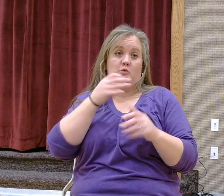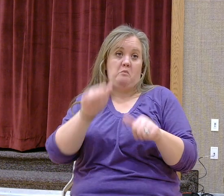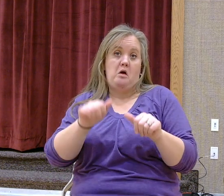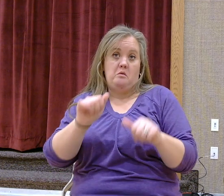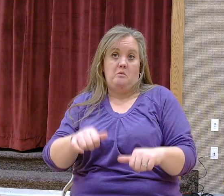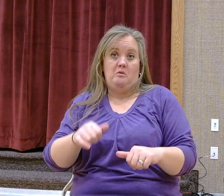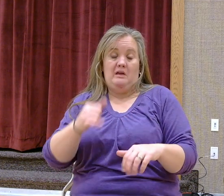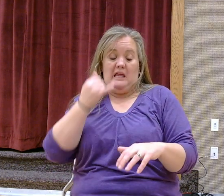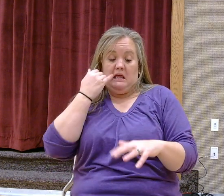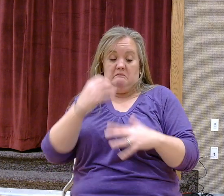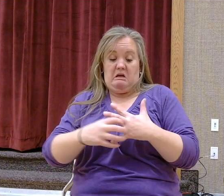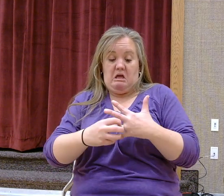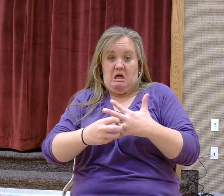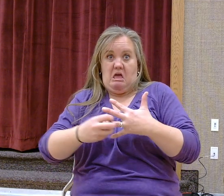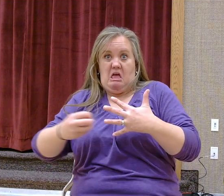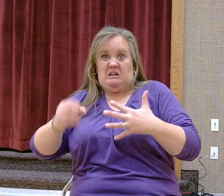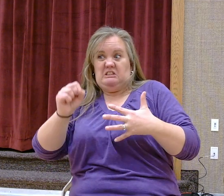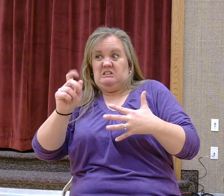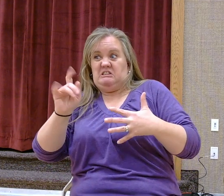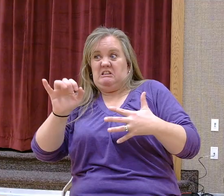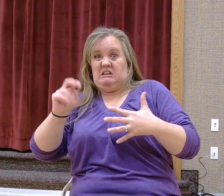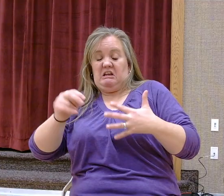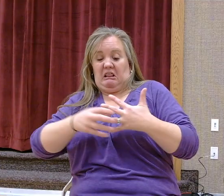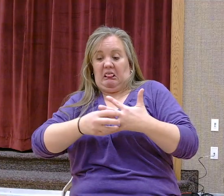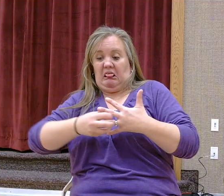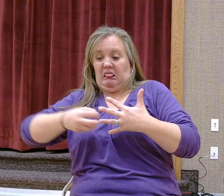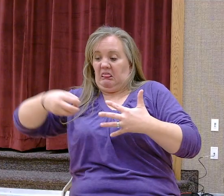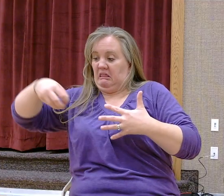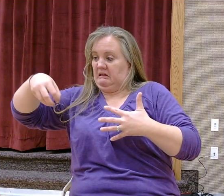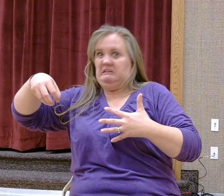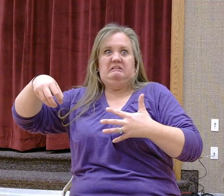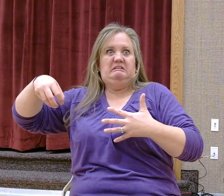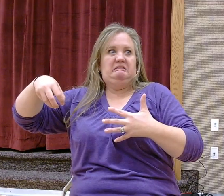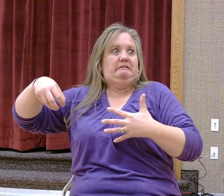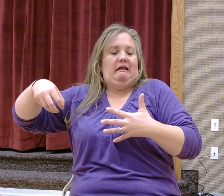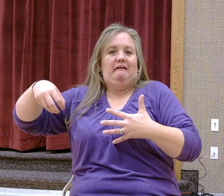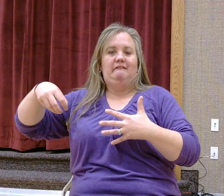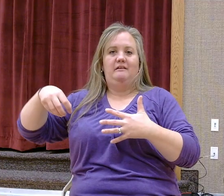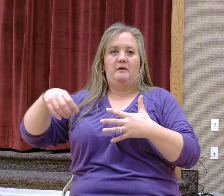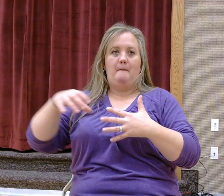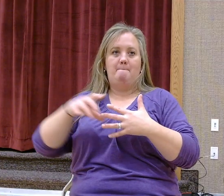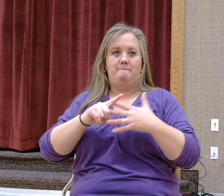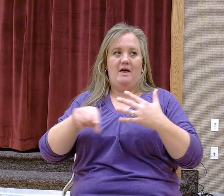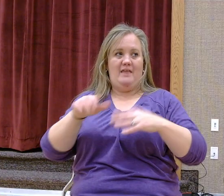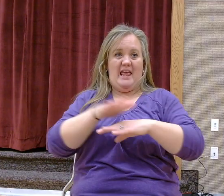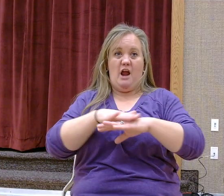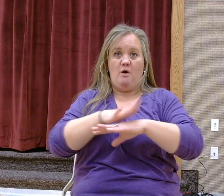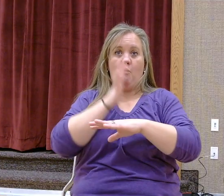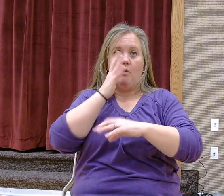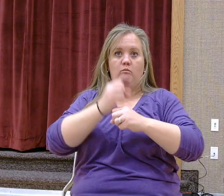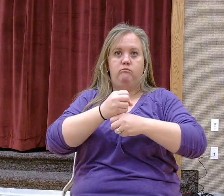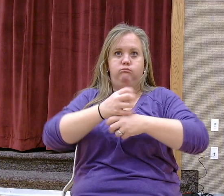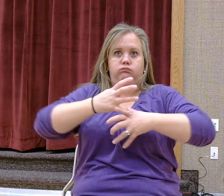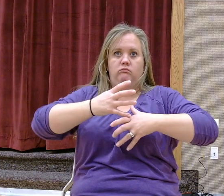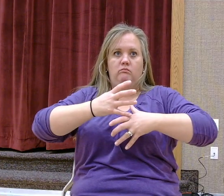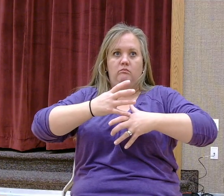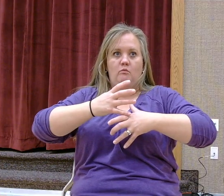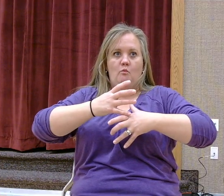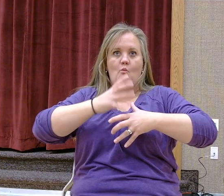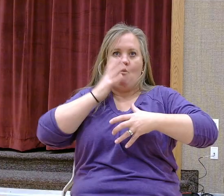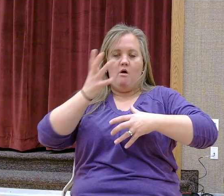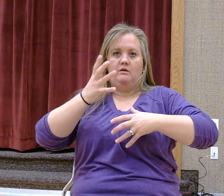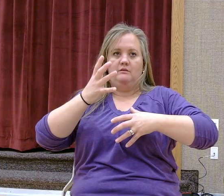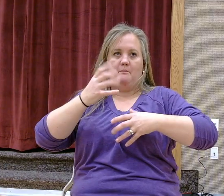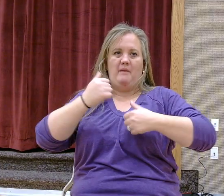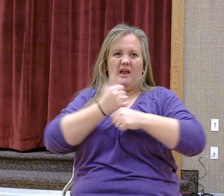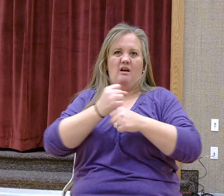skin comes with it, you got to be careful, but you want to try and remove that because that area will swell like crazy, and that'll constrict things. So if you